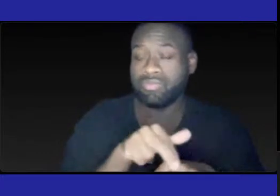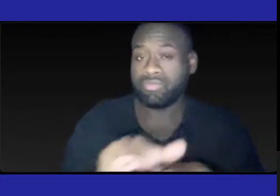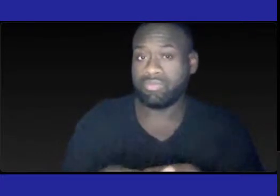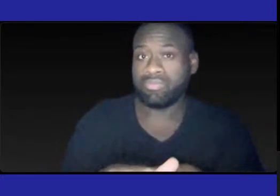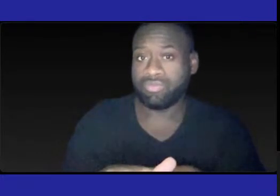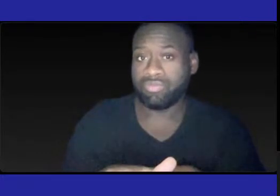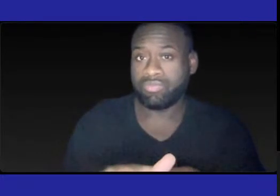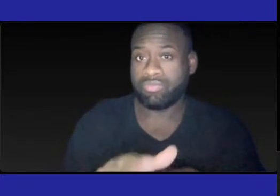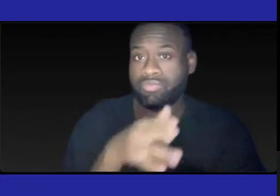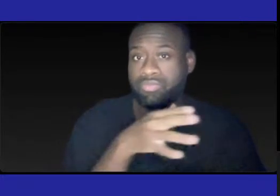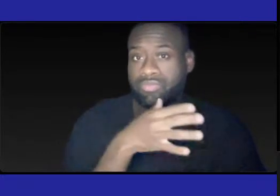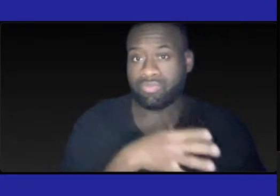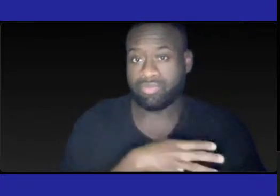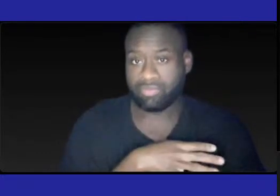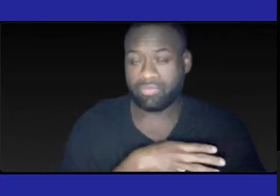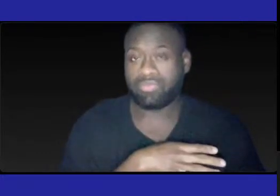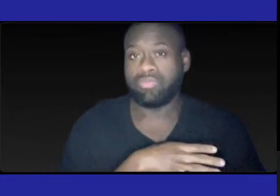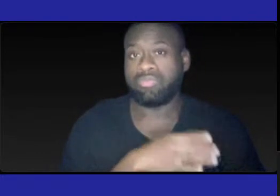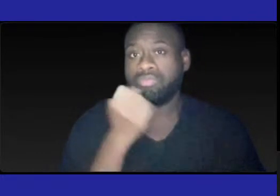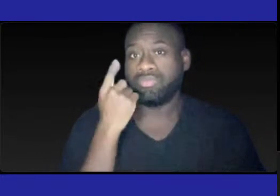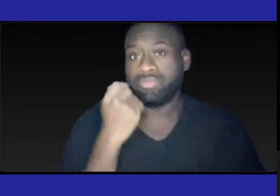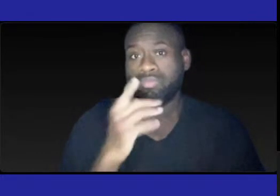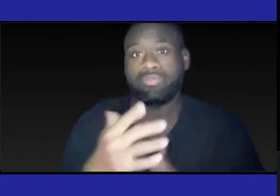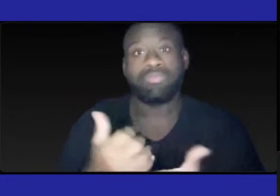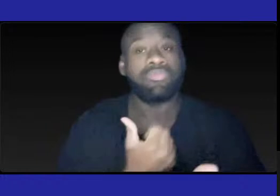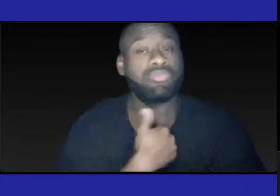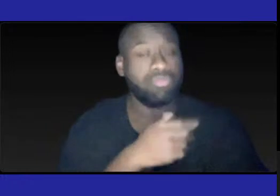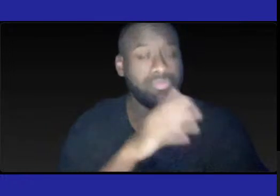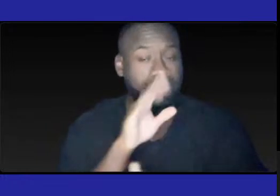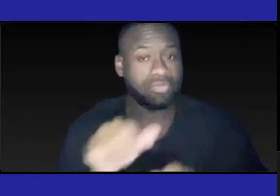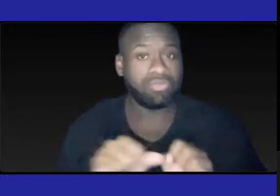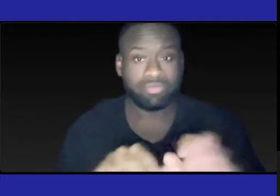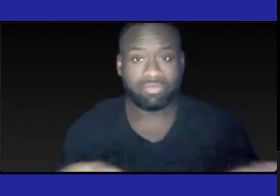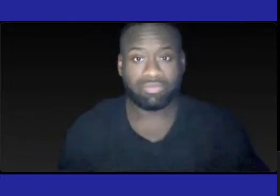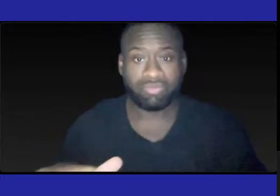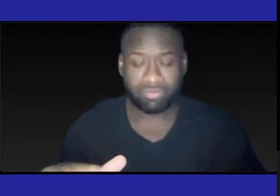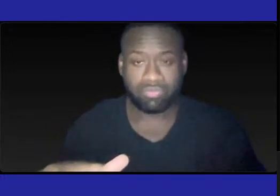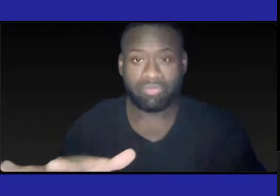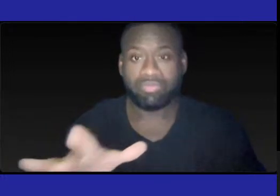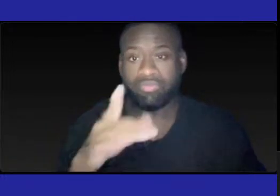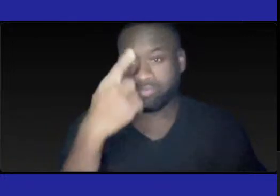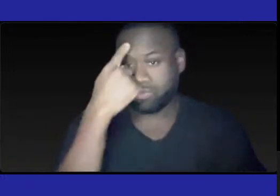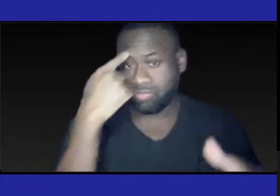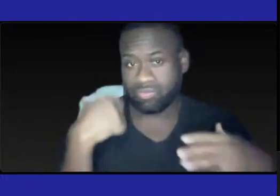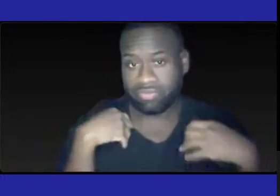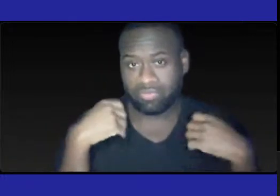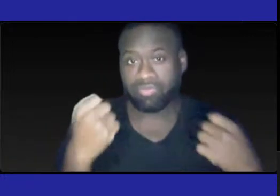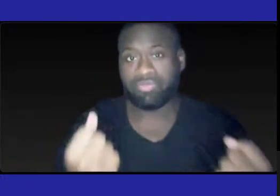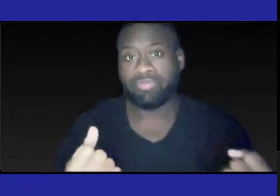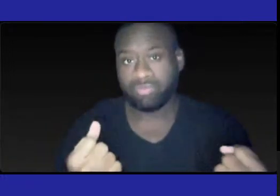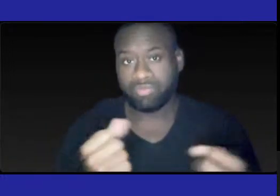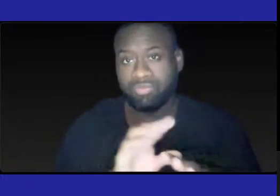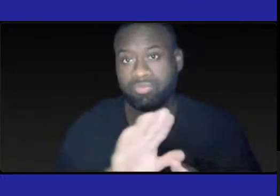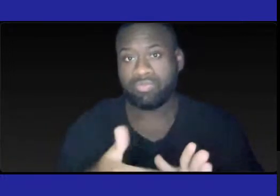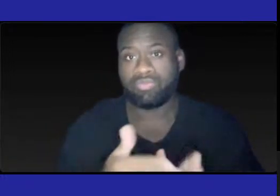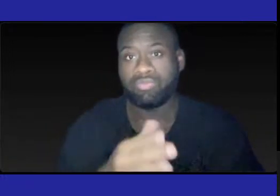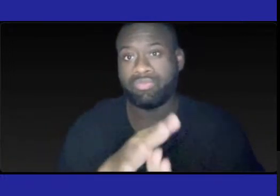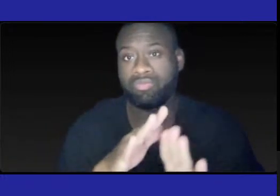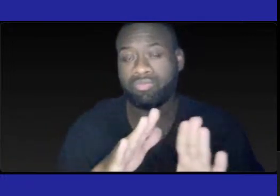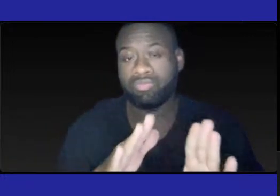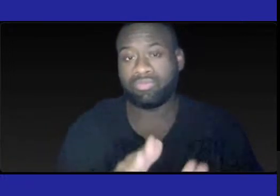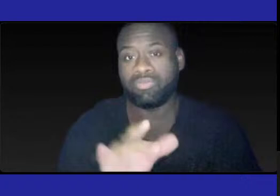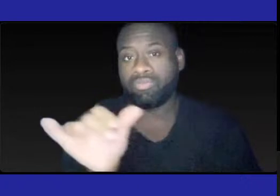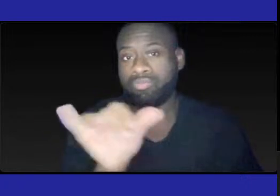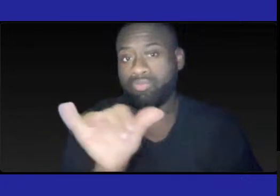the opportunity, we would most certainly expand that to a mental health maternal home as well. And the